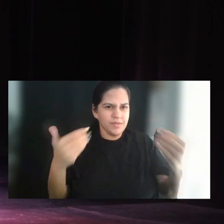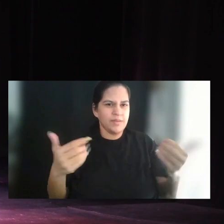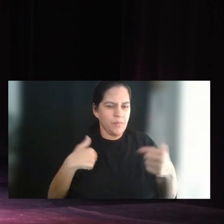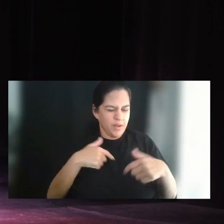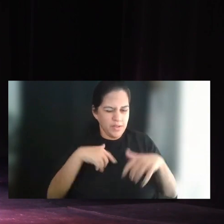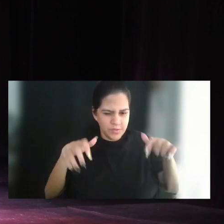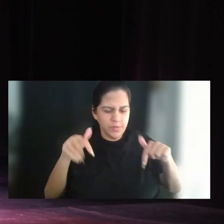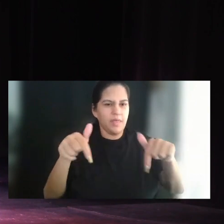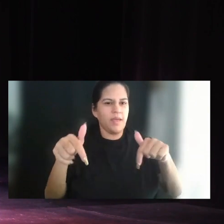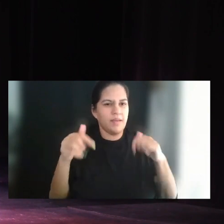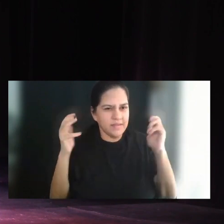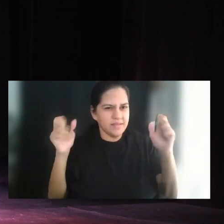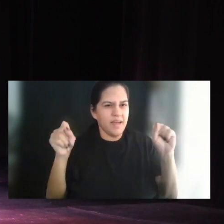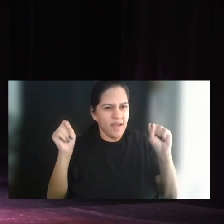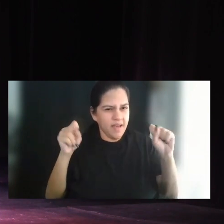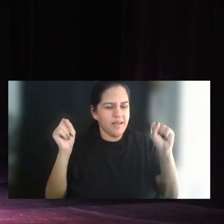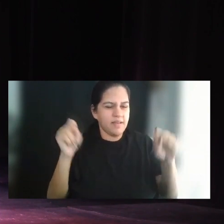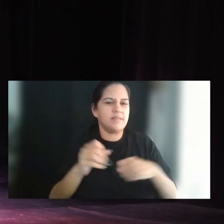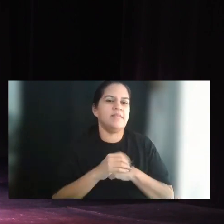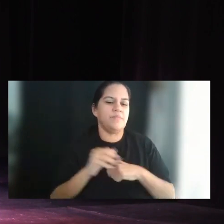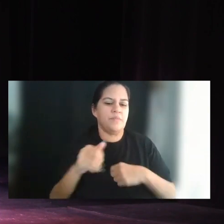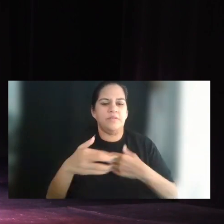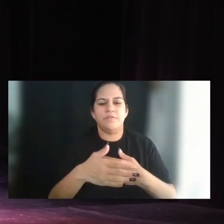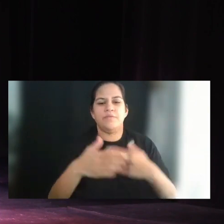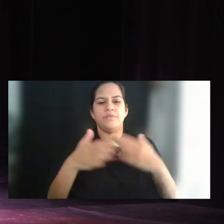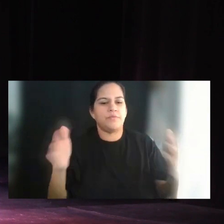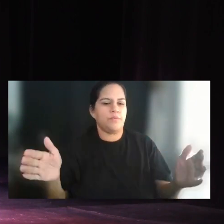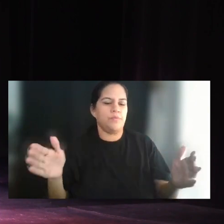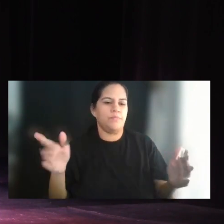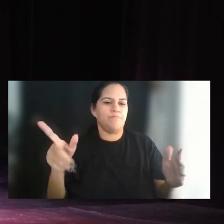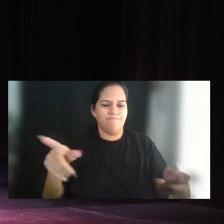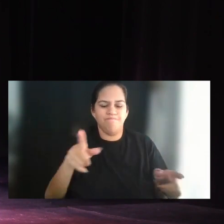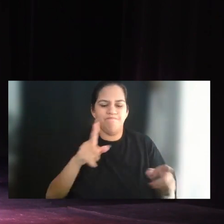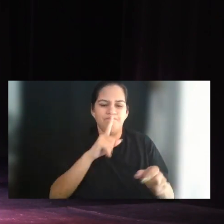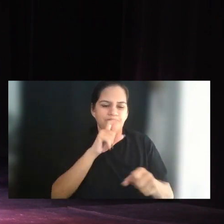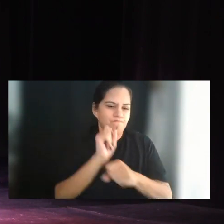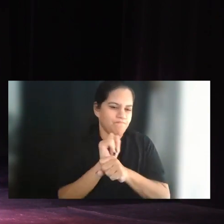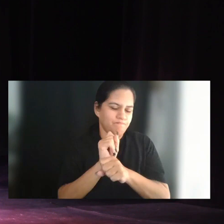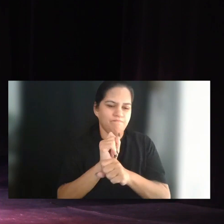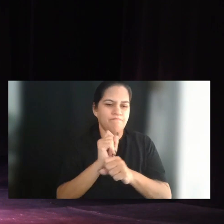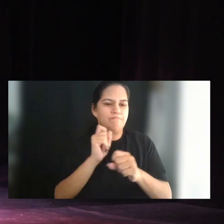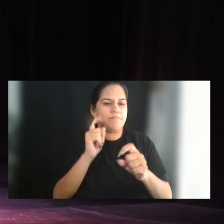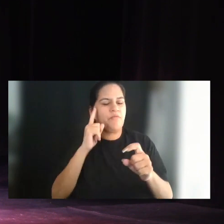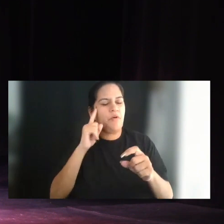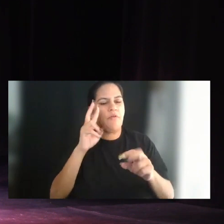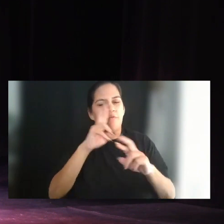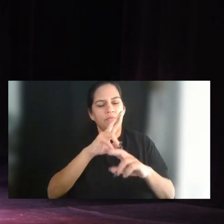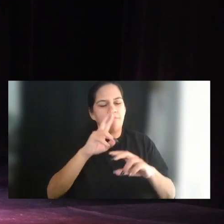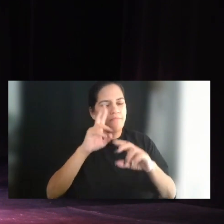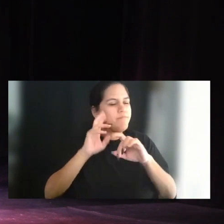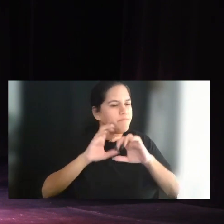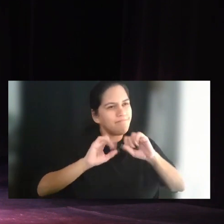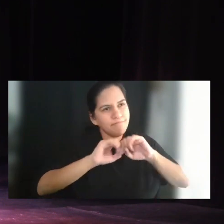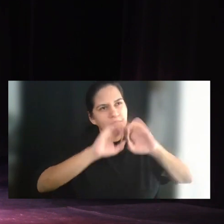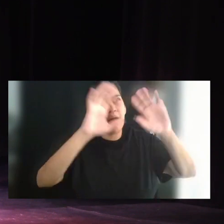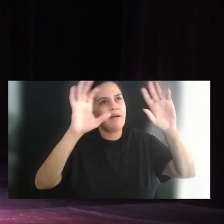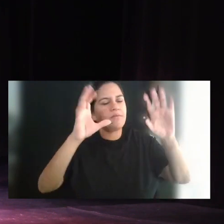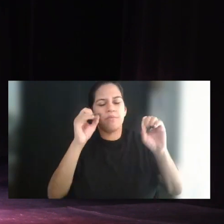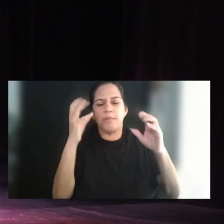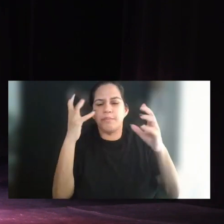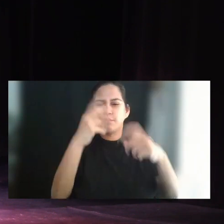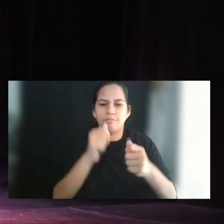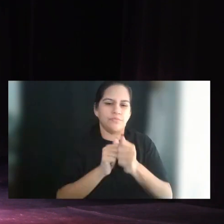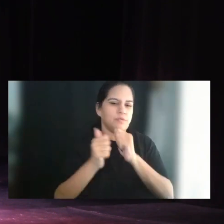Yes, this room is a testament for reimagination. So beautiful. Transform, transform,